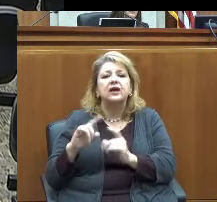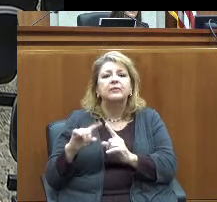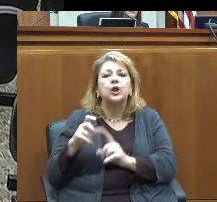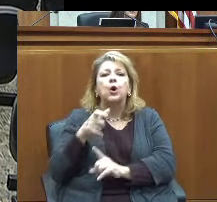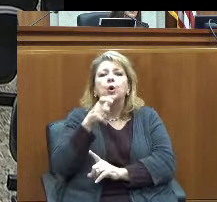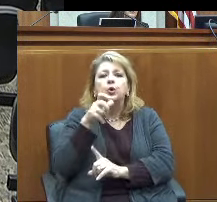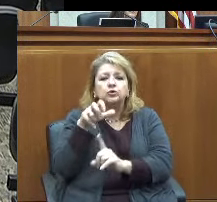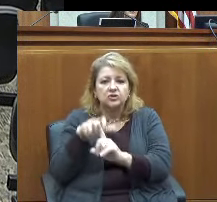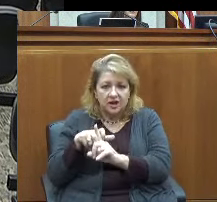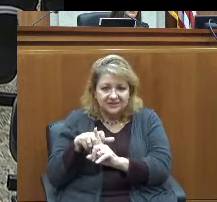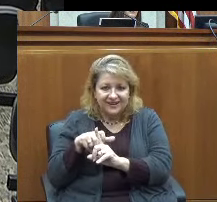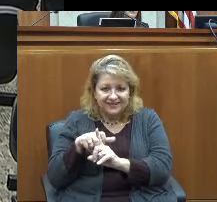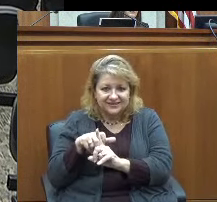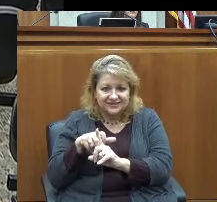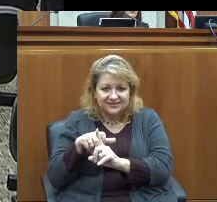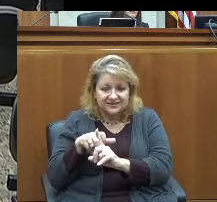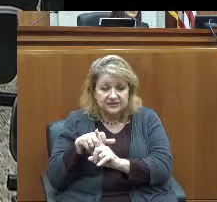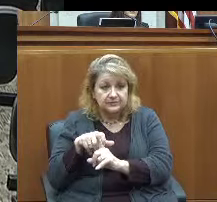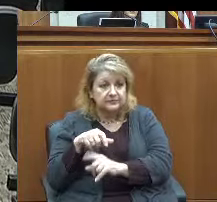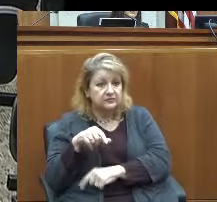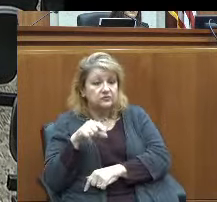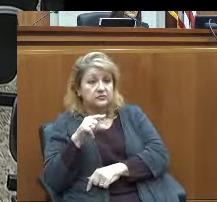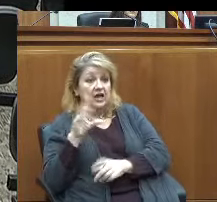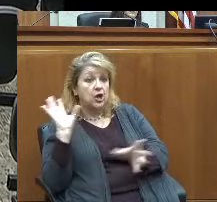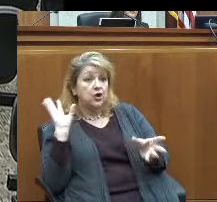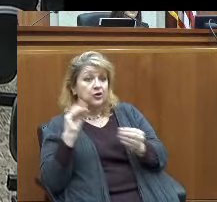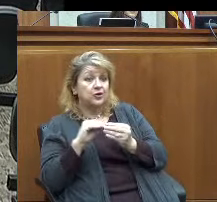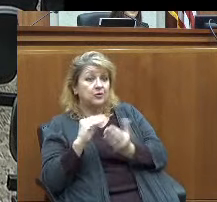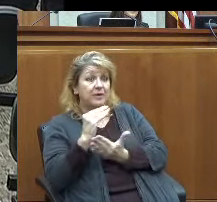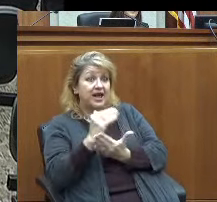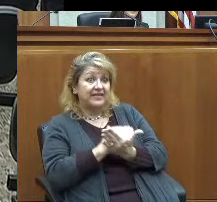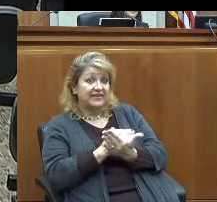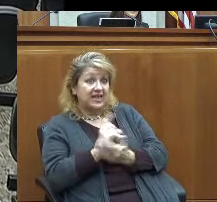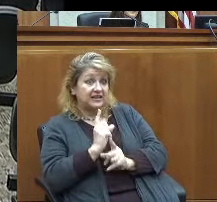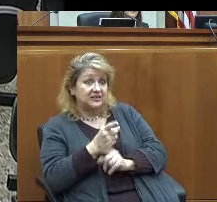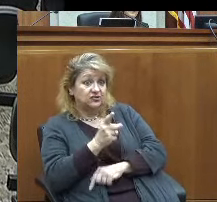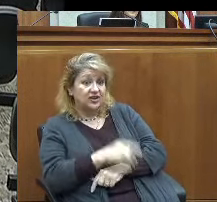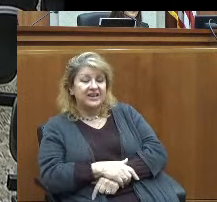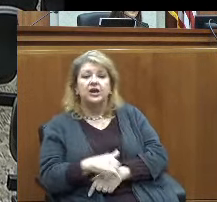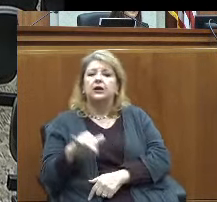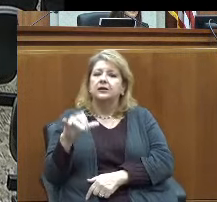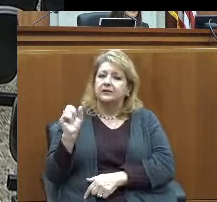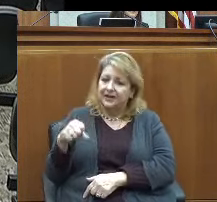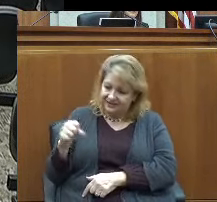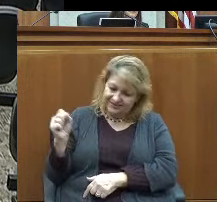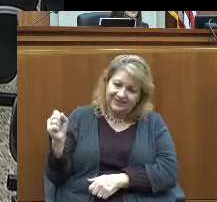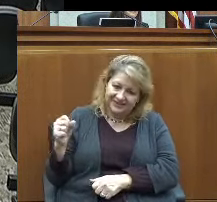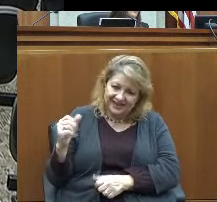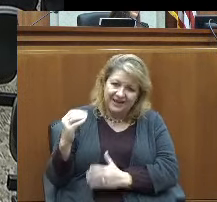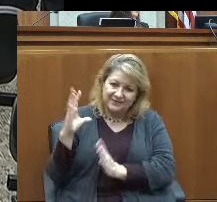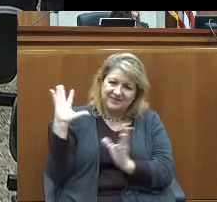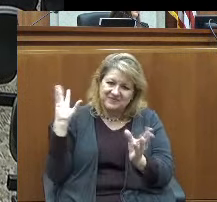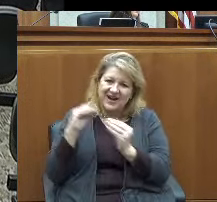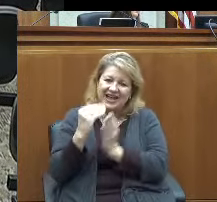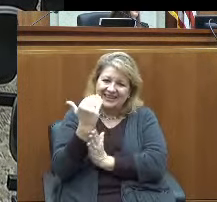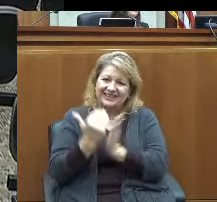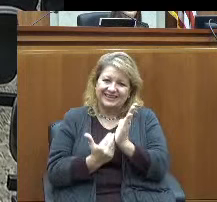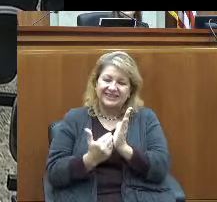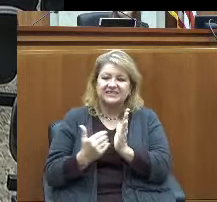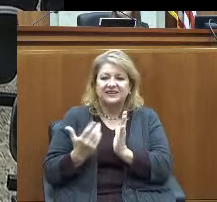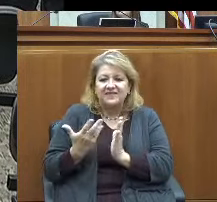to contact. But you're compiling that list, right? Yes, yes. Thank you.